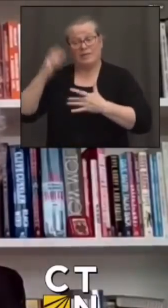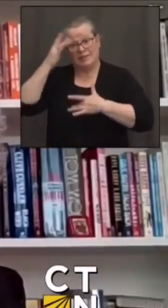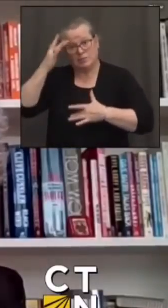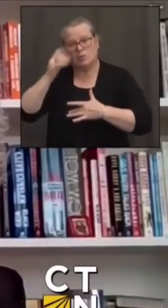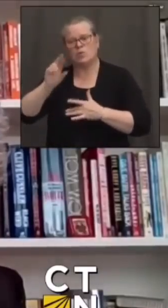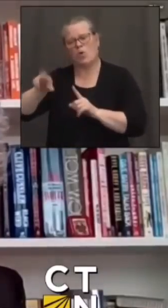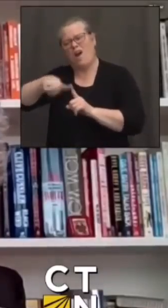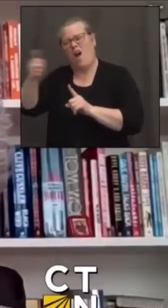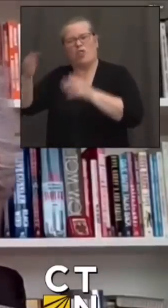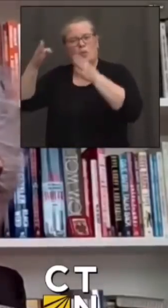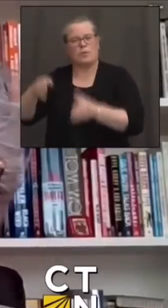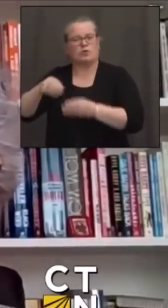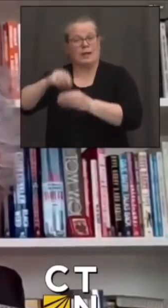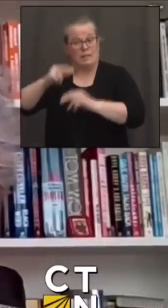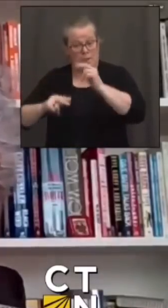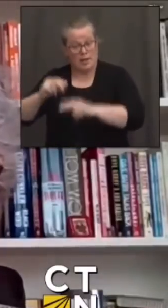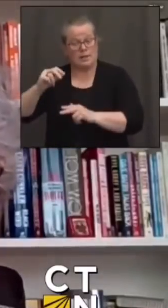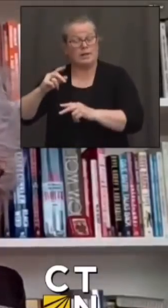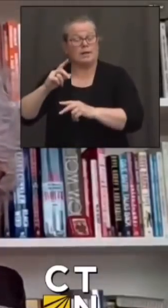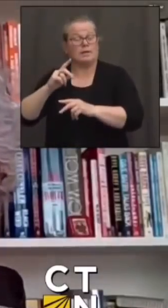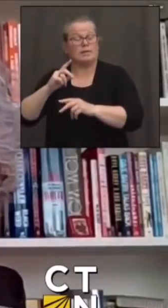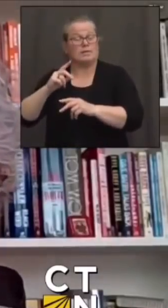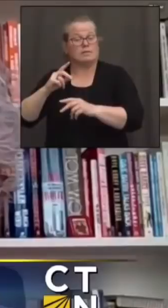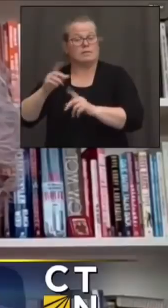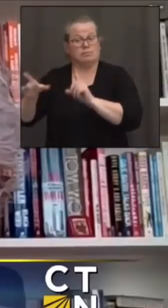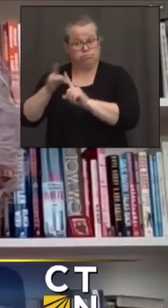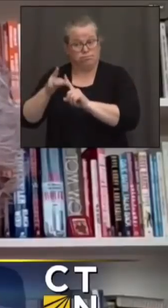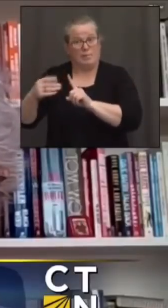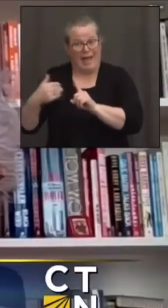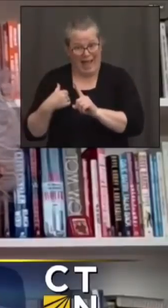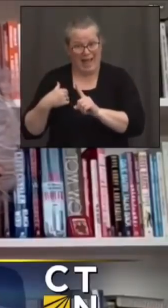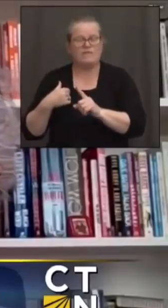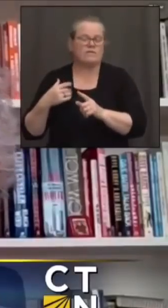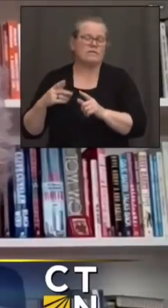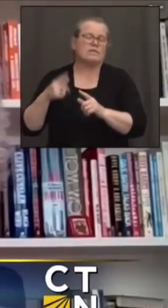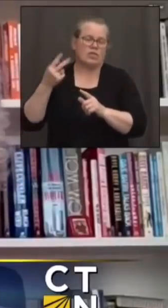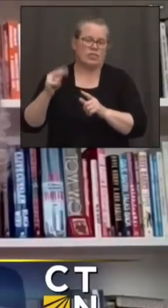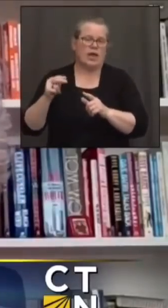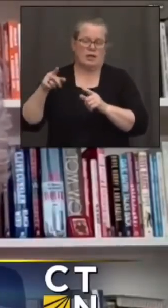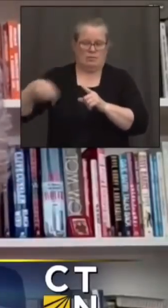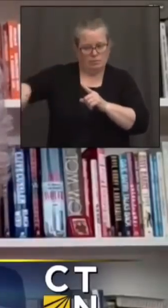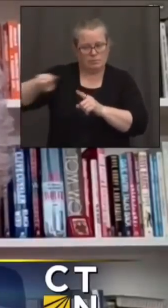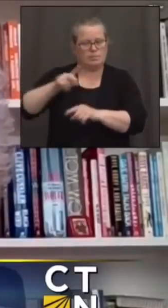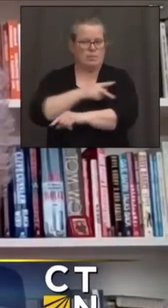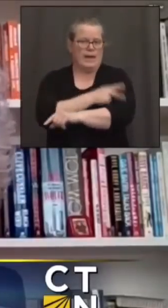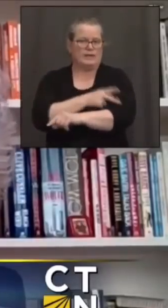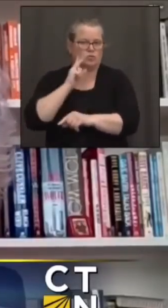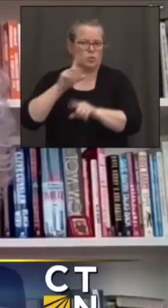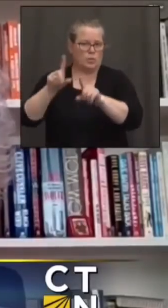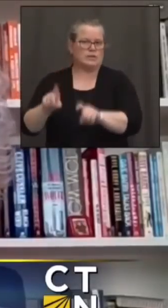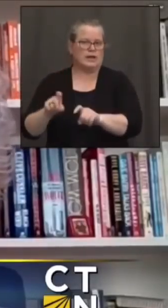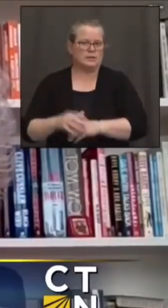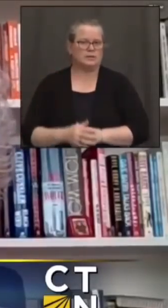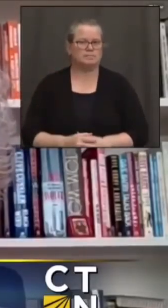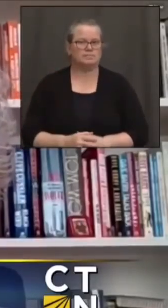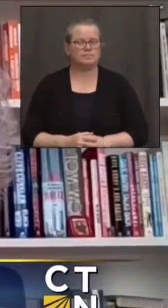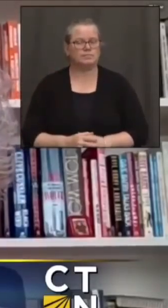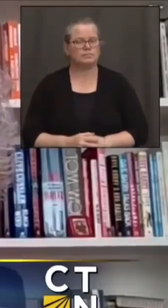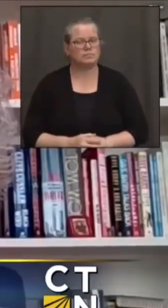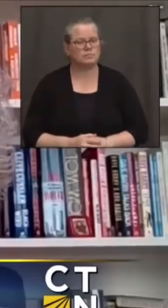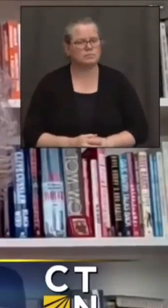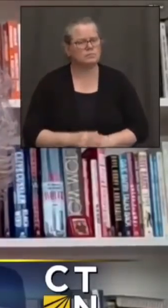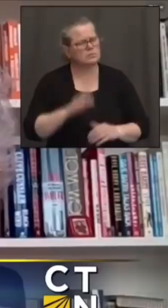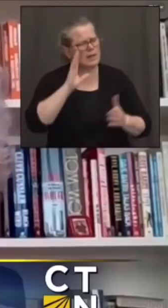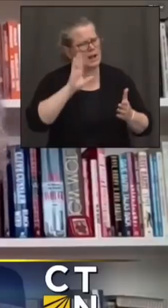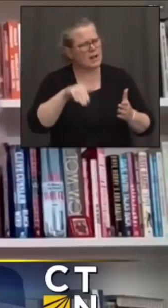positive. And I know new people coming in are supposed to be vaccinated by the hospitals. Is that what's